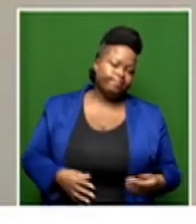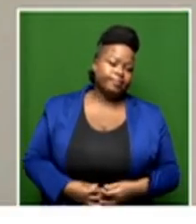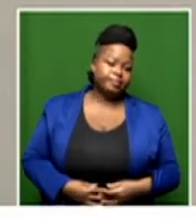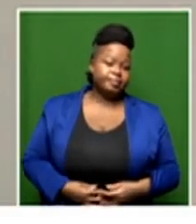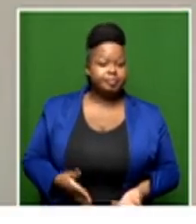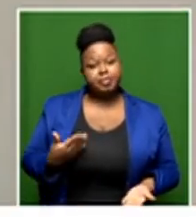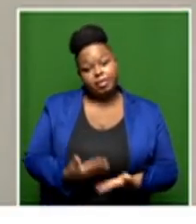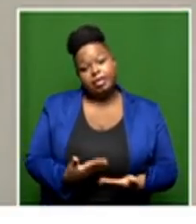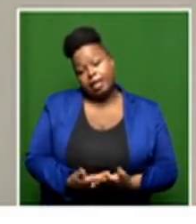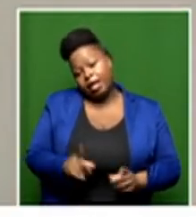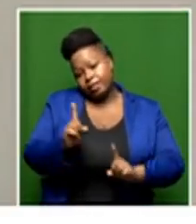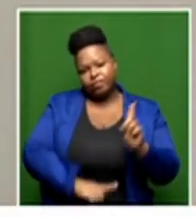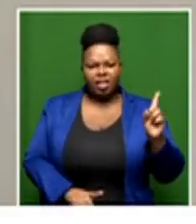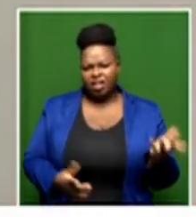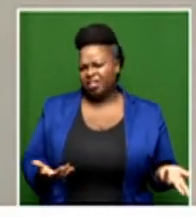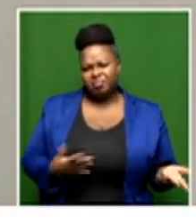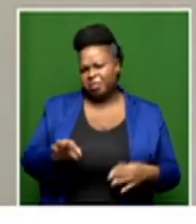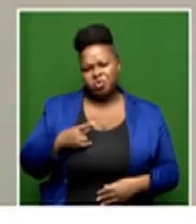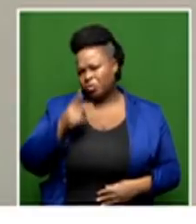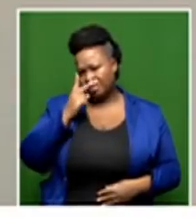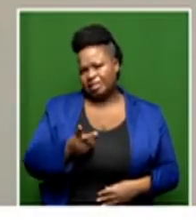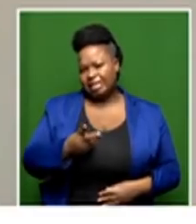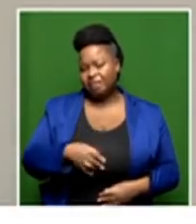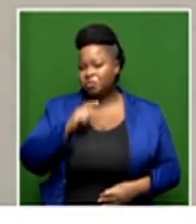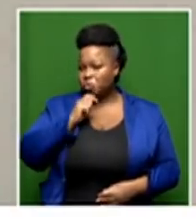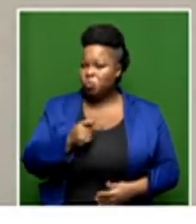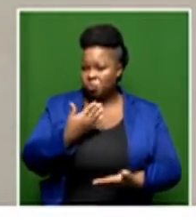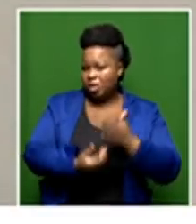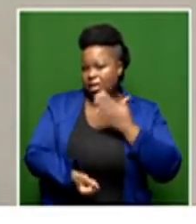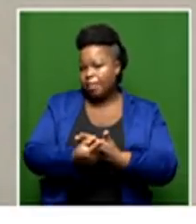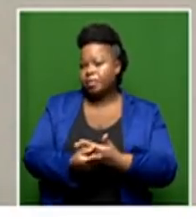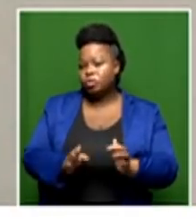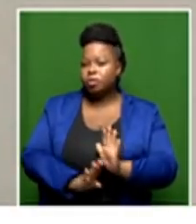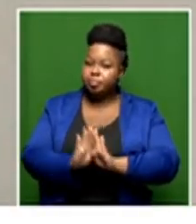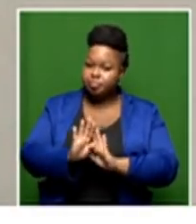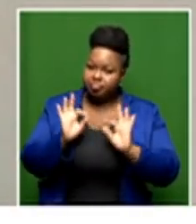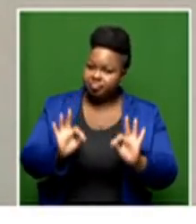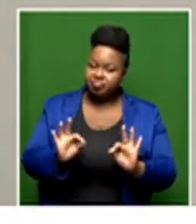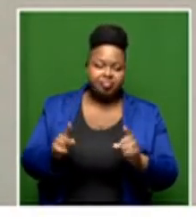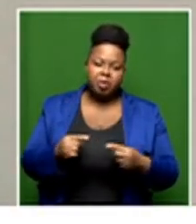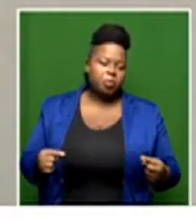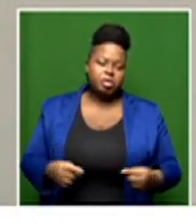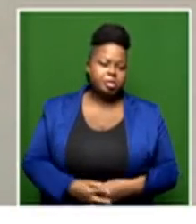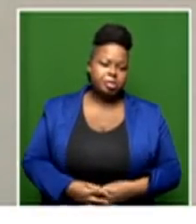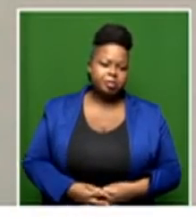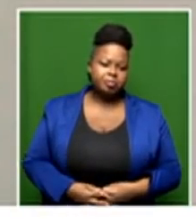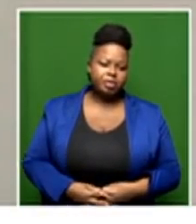they might just fail to see the potential in them doing things right, and in